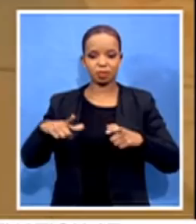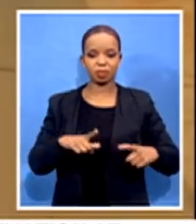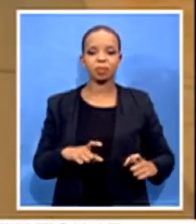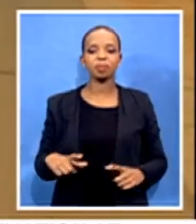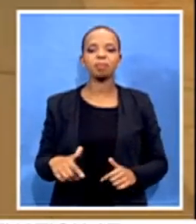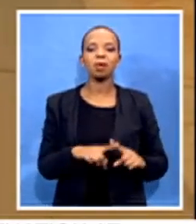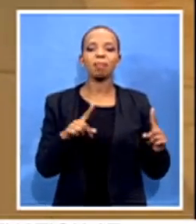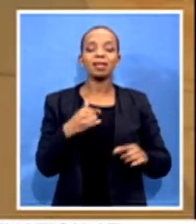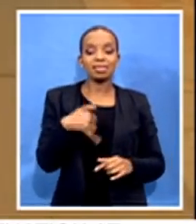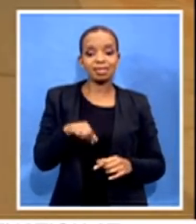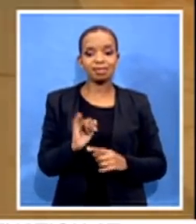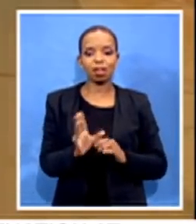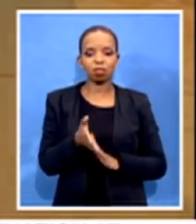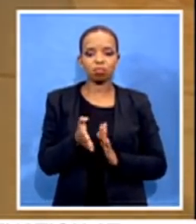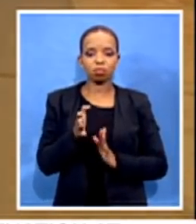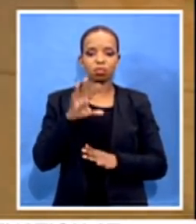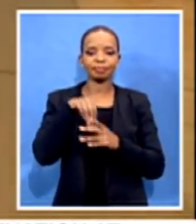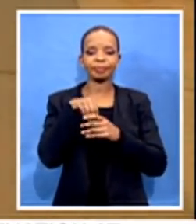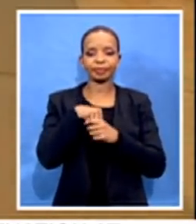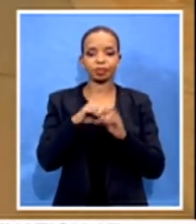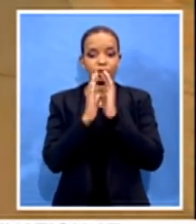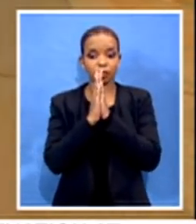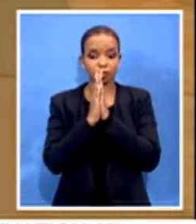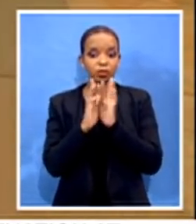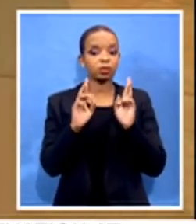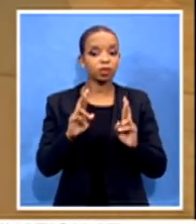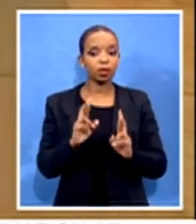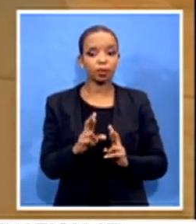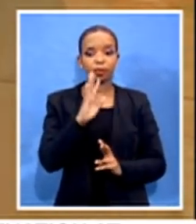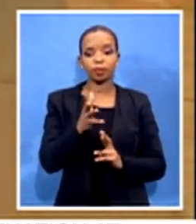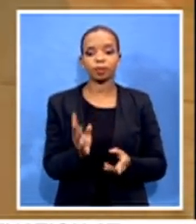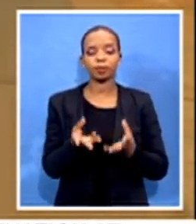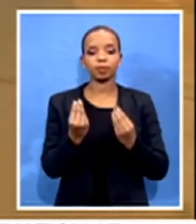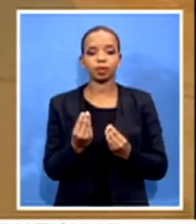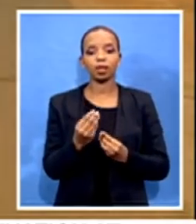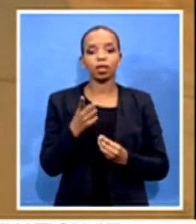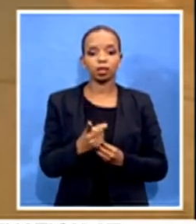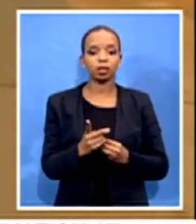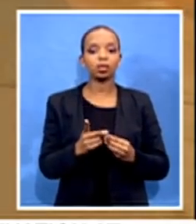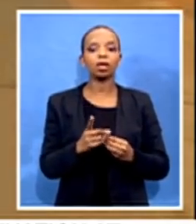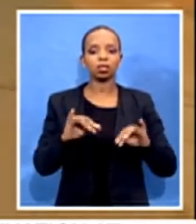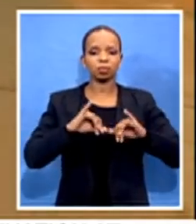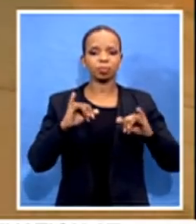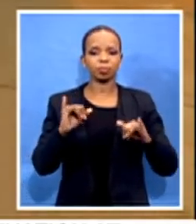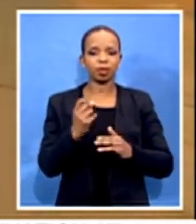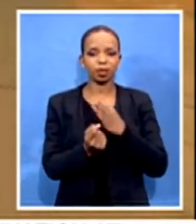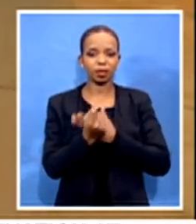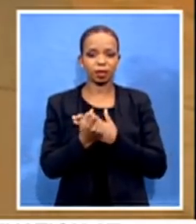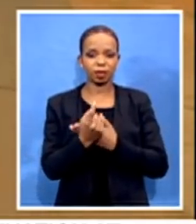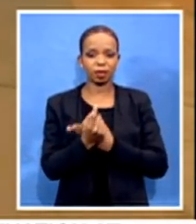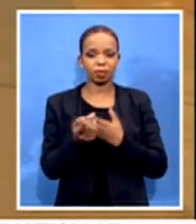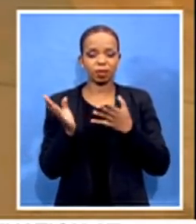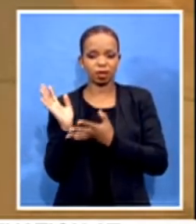be active inside the church. And hopefully, as I said, we'll get to the bottom of it. There's great activity here, if I can call it that. You can see behind me